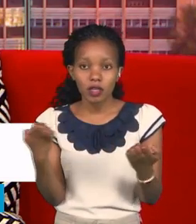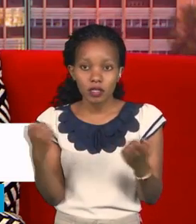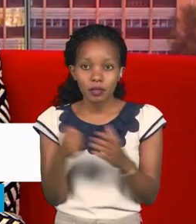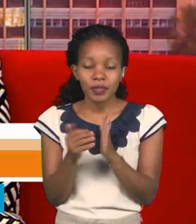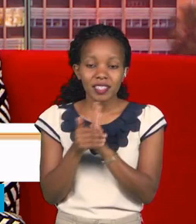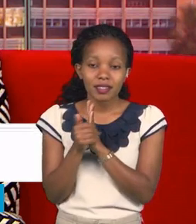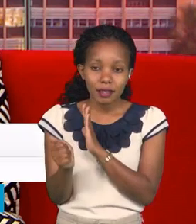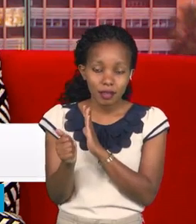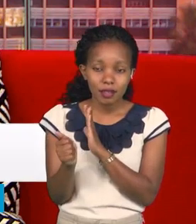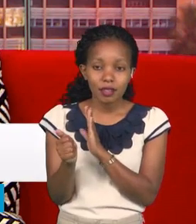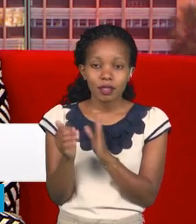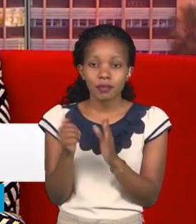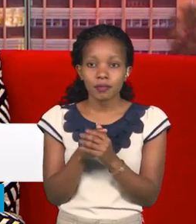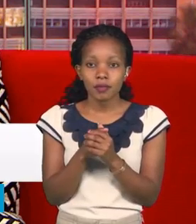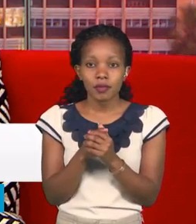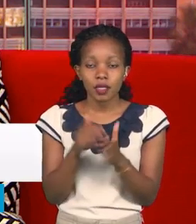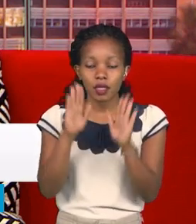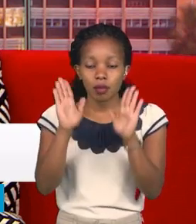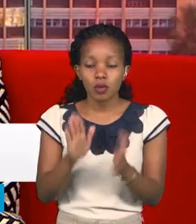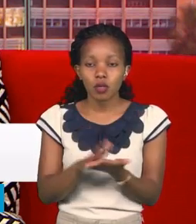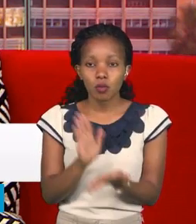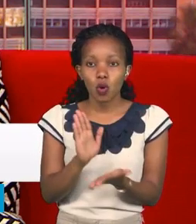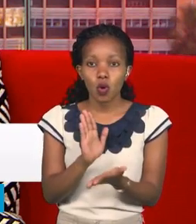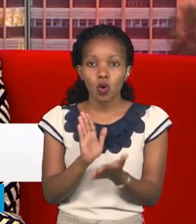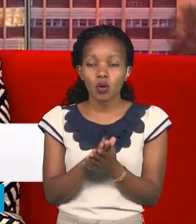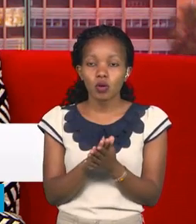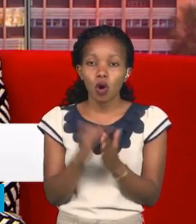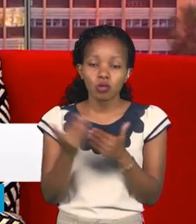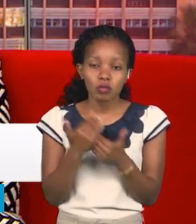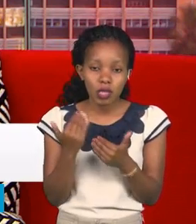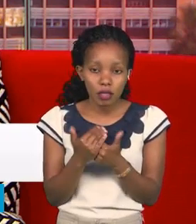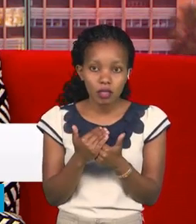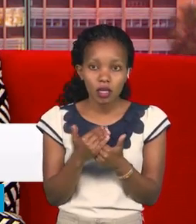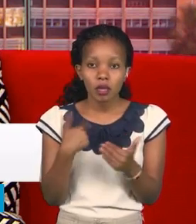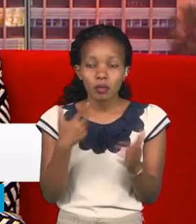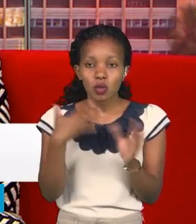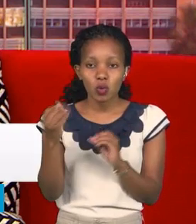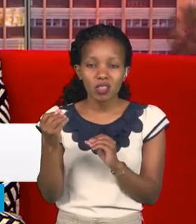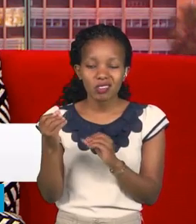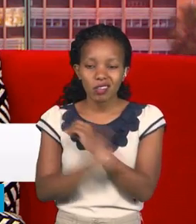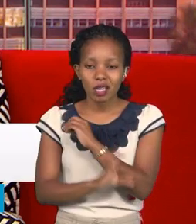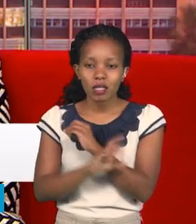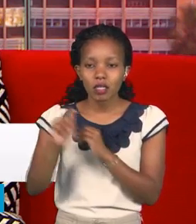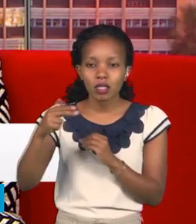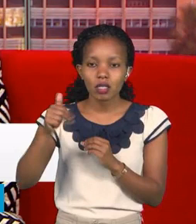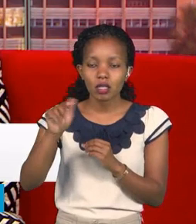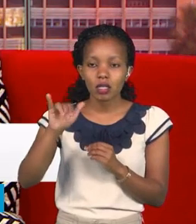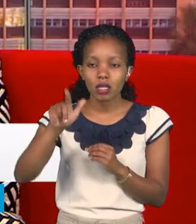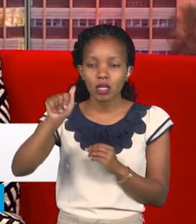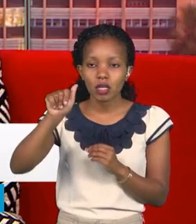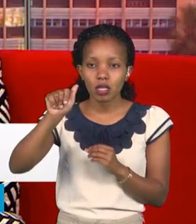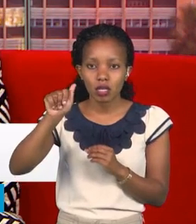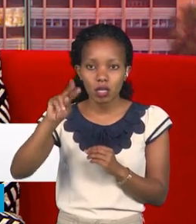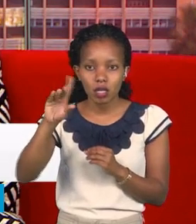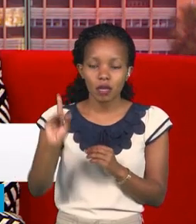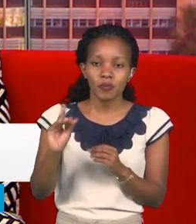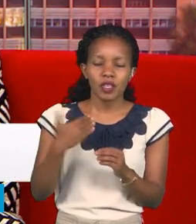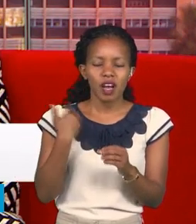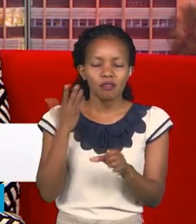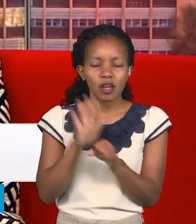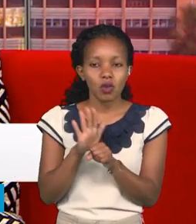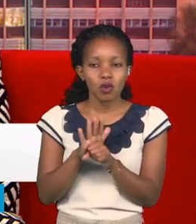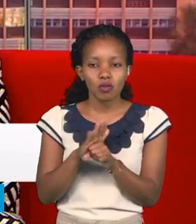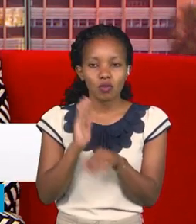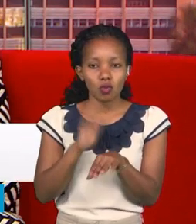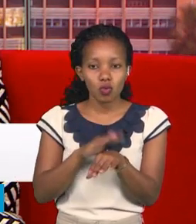Skill sets. And then more importantly, hospitality. You know, I've been to Thailand a couple of times for conferences. There's an amazing hospitality that